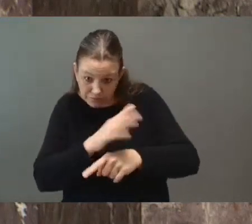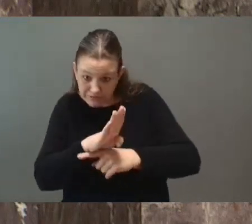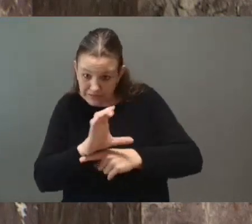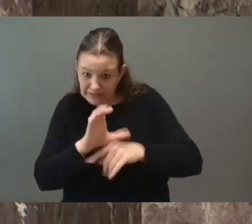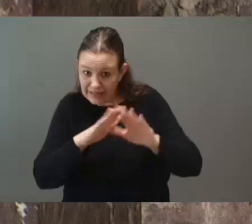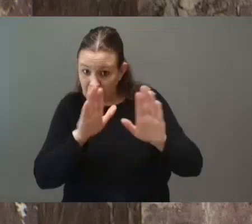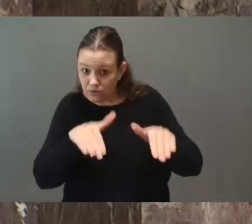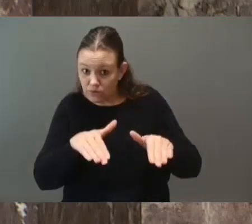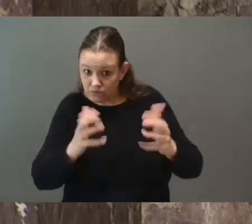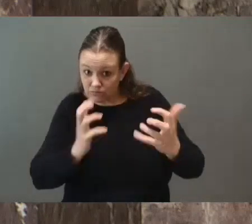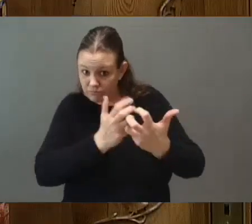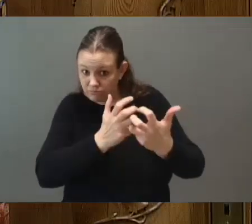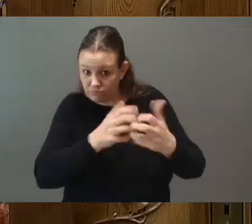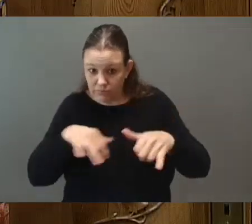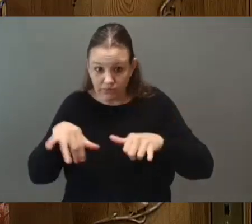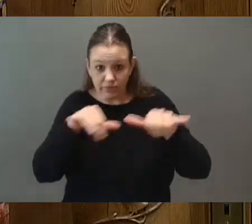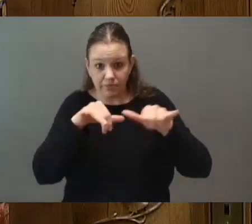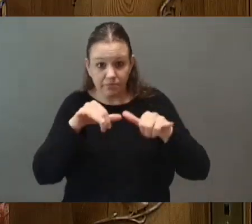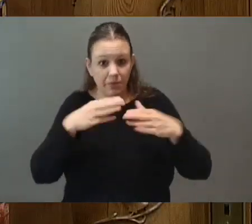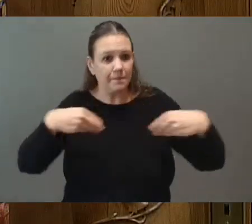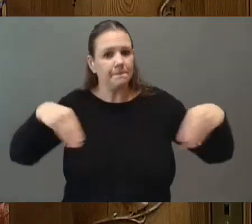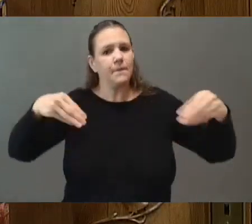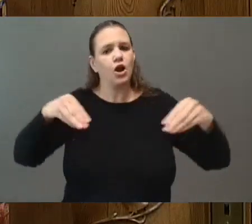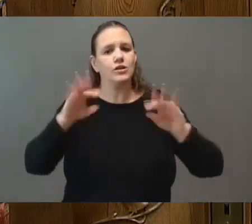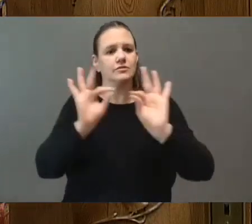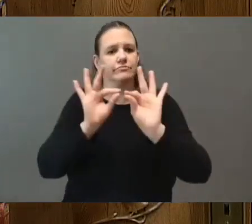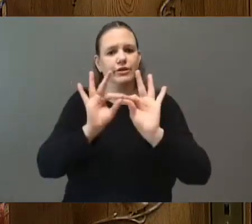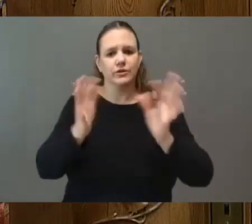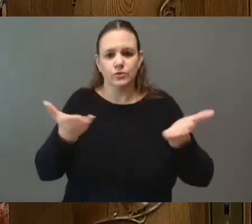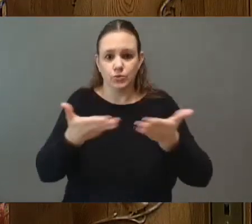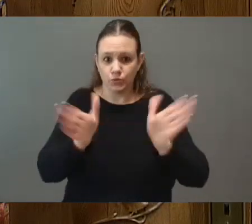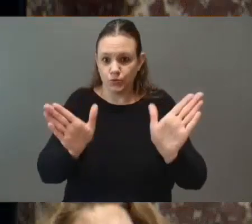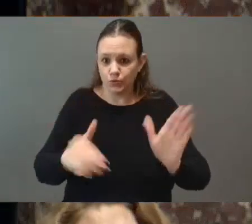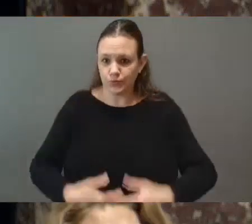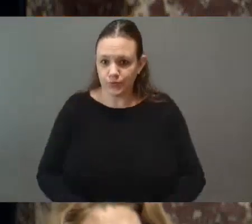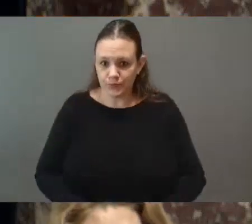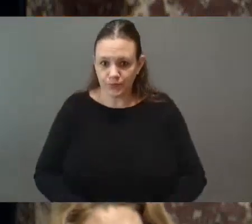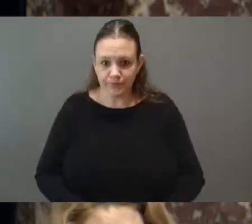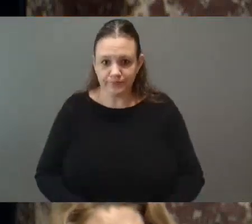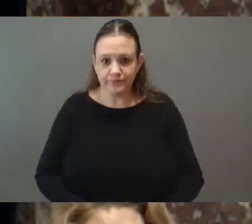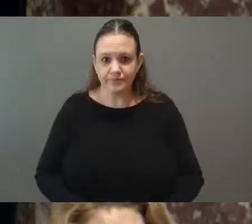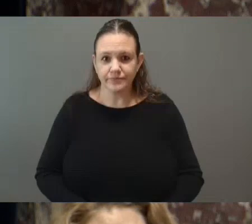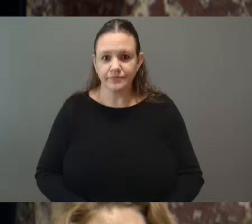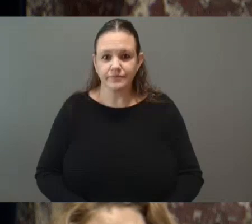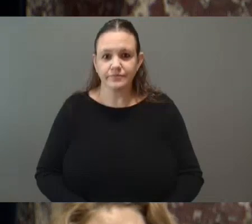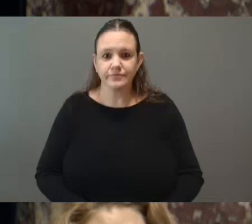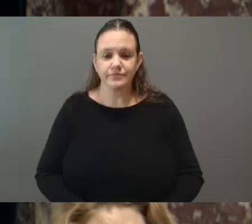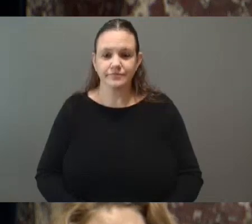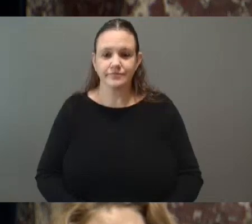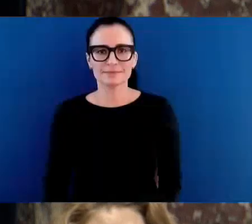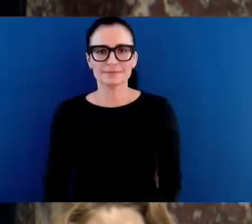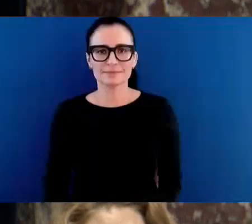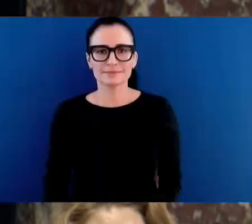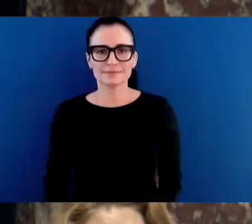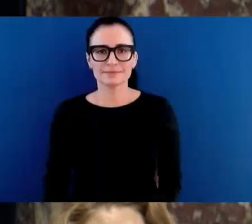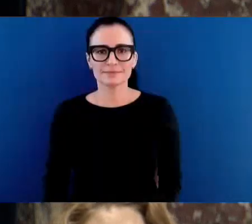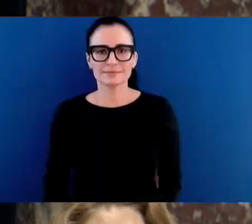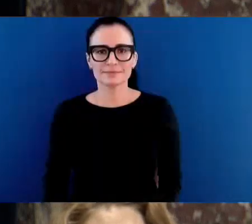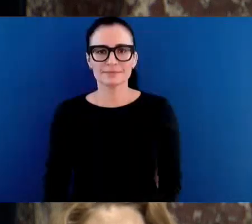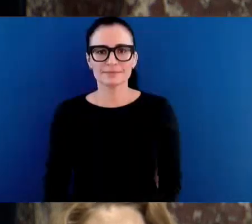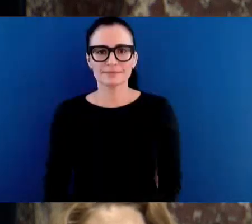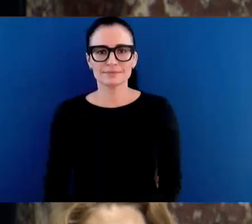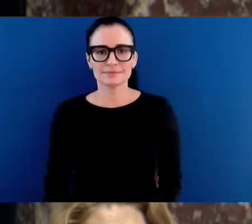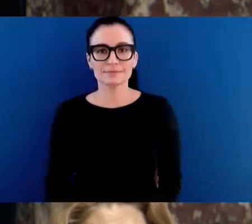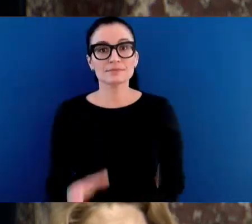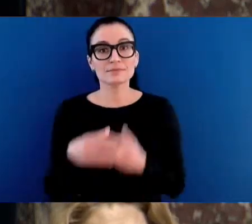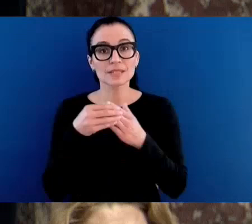at. Leader of the fourth party supplemental. Mr. Speaker, it's interesting, though, that it's the same individuals that are involved